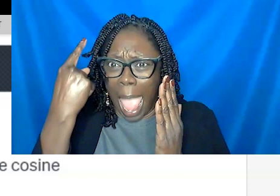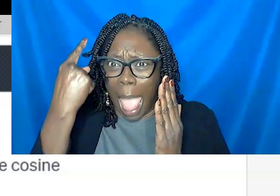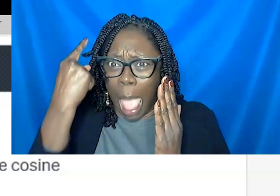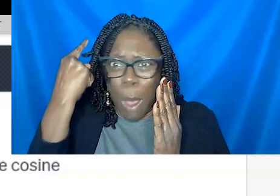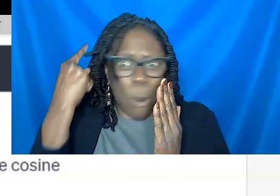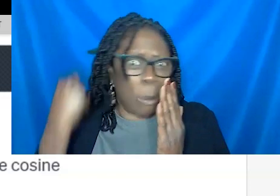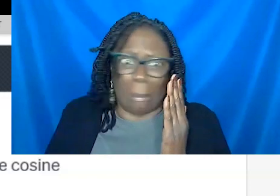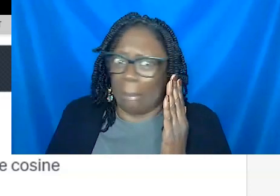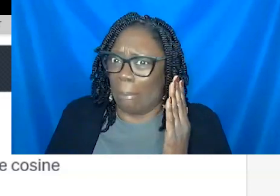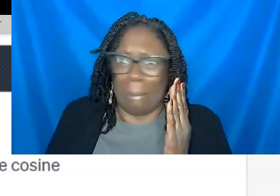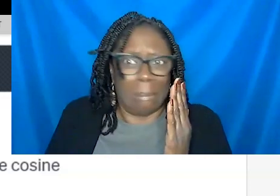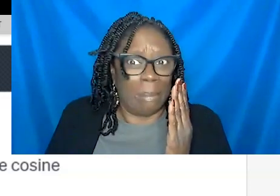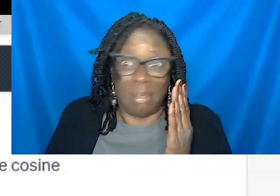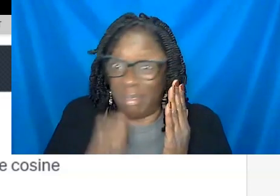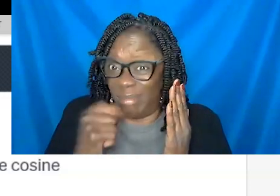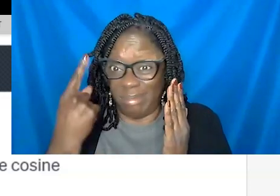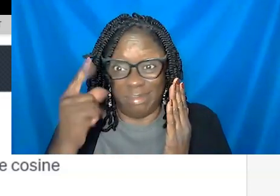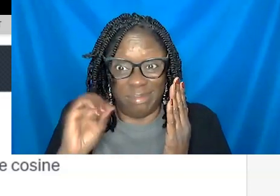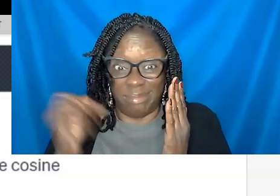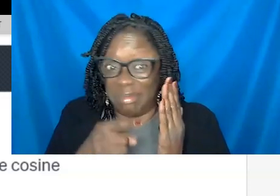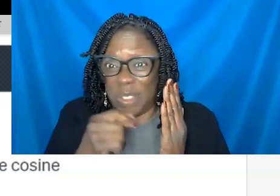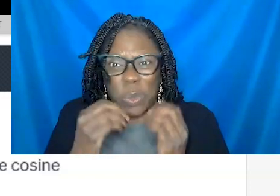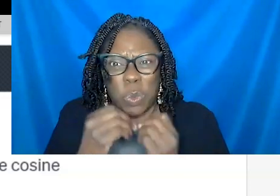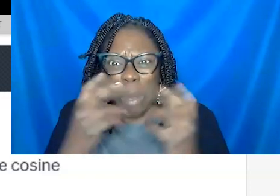And we do an example.